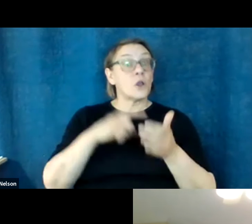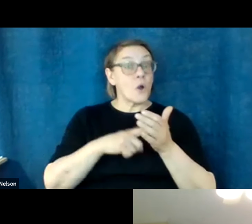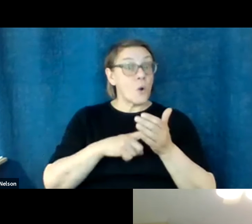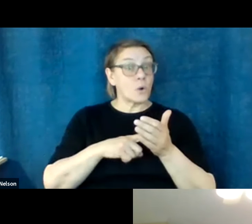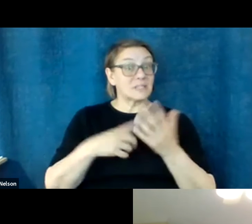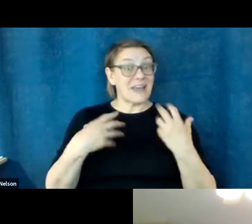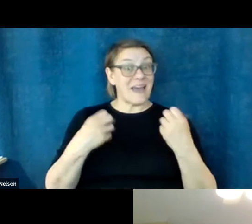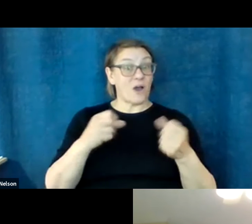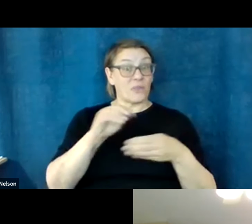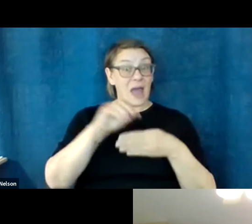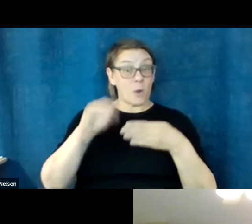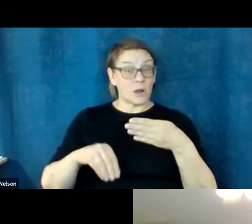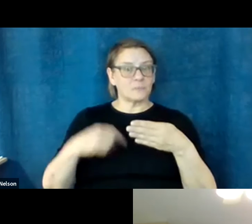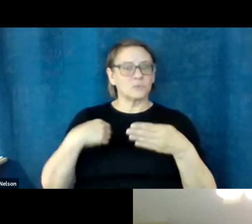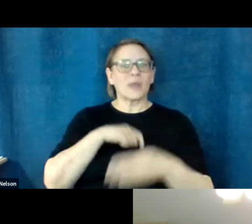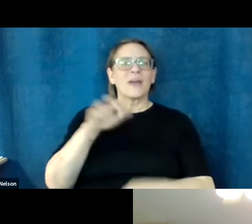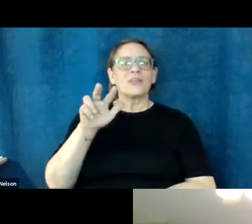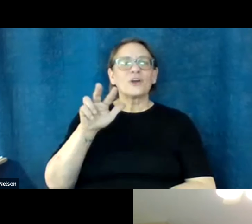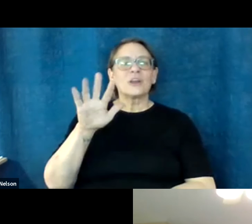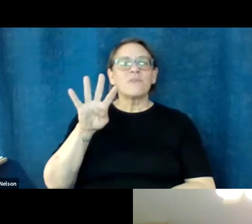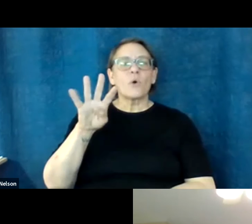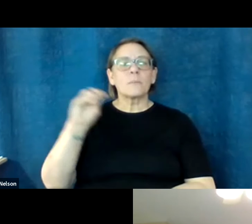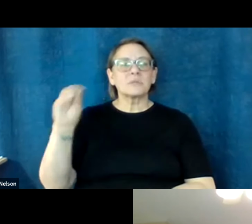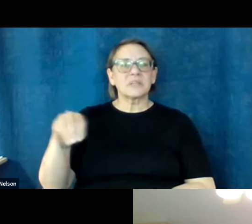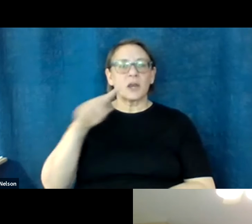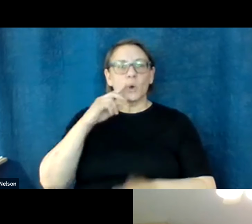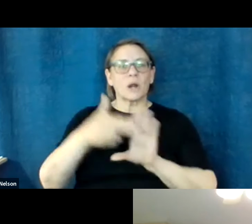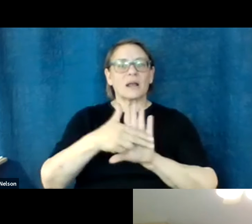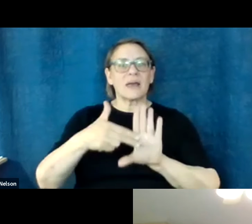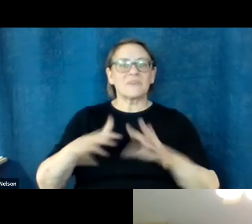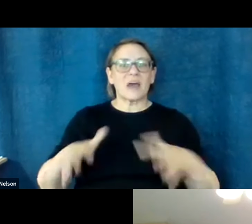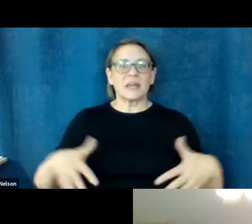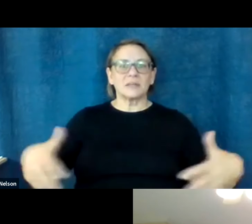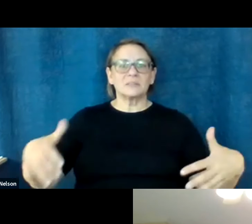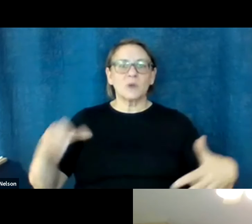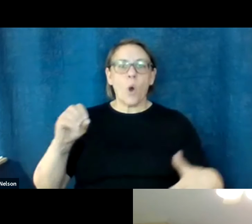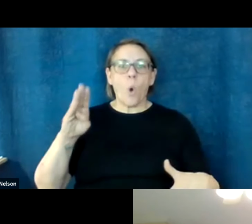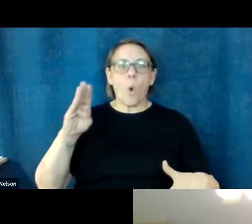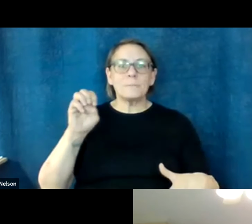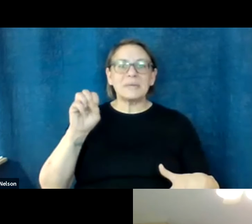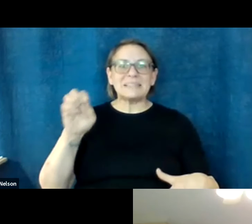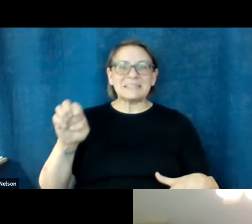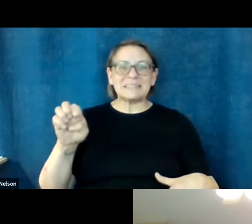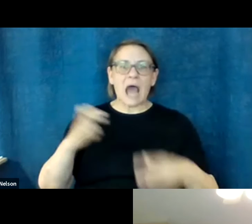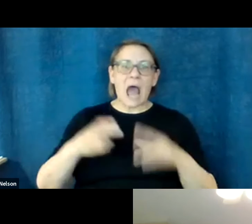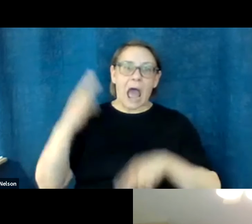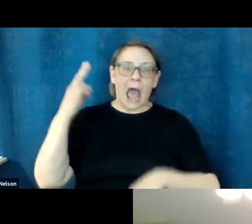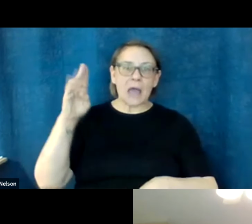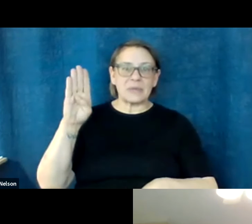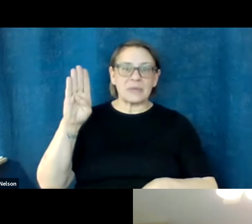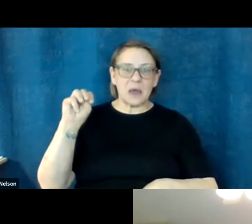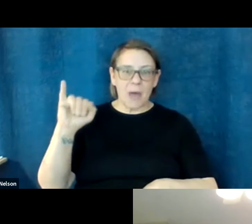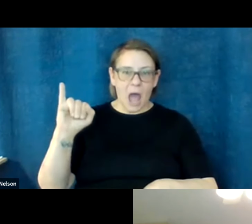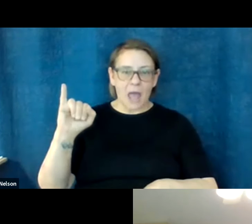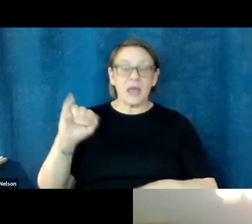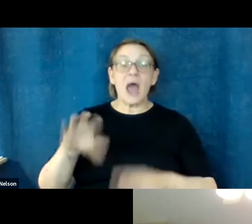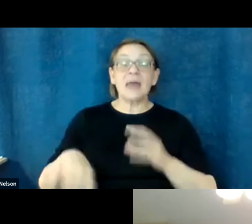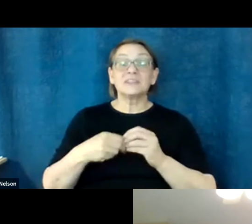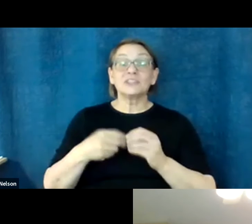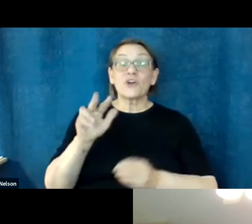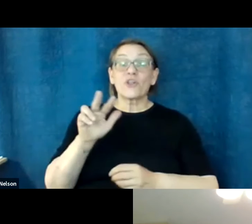outcomes, we have 34% who were classified as obese. And this is according to BMI. We had an additional 38